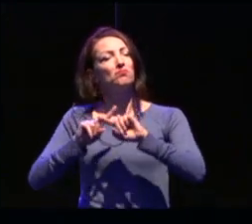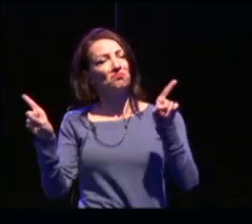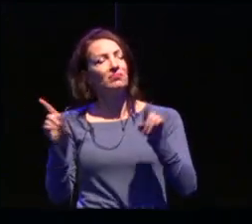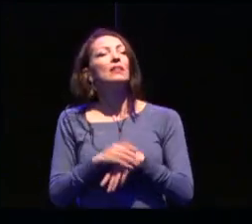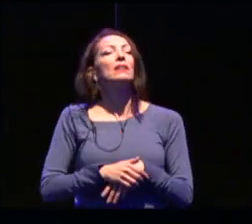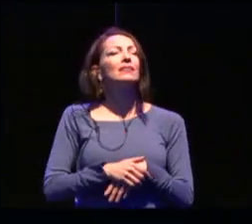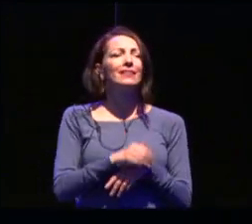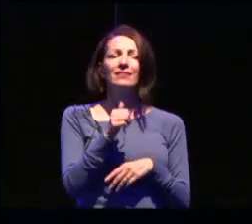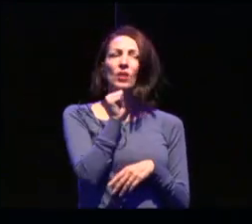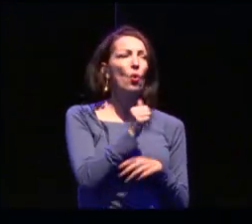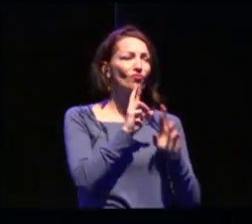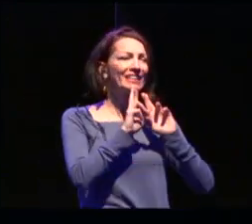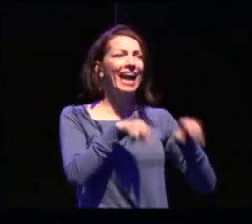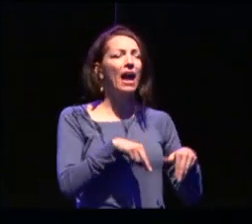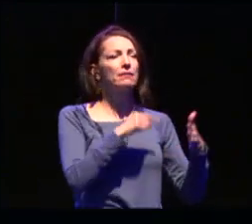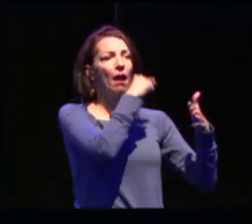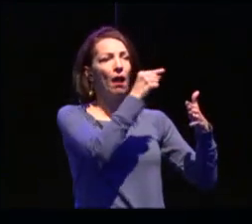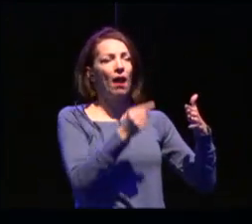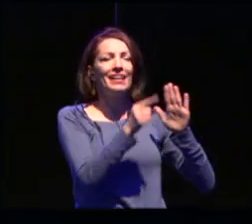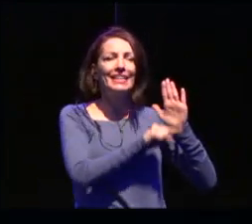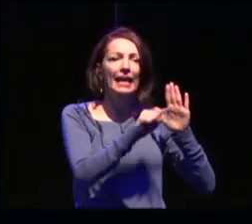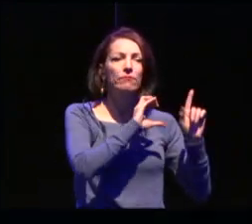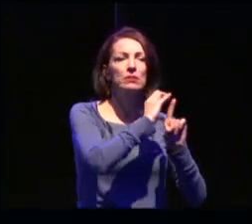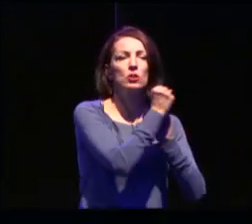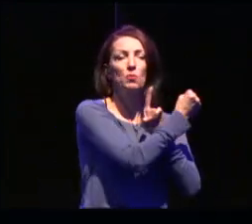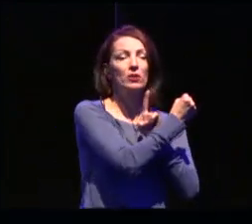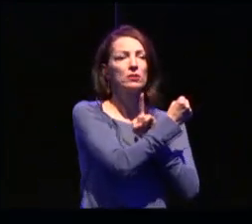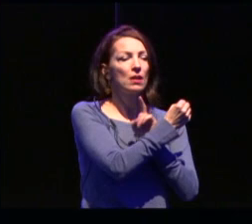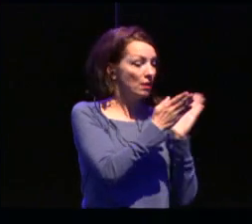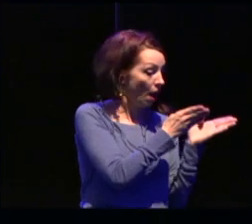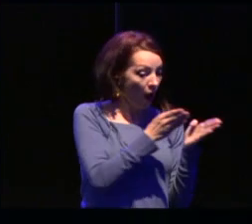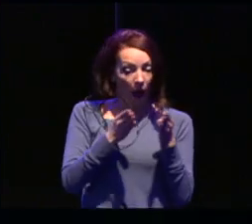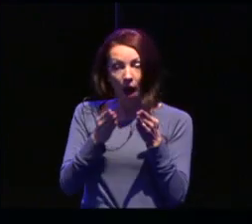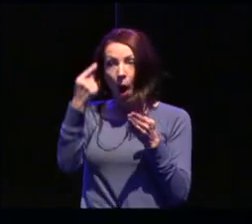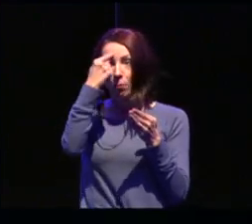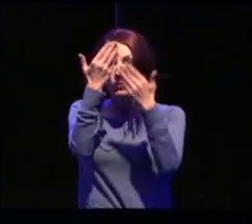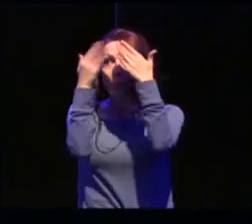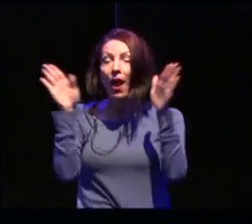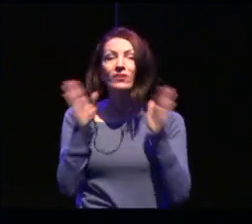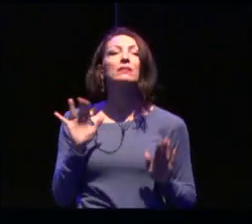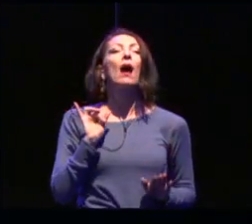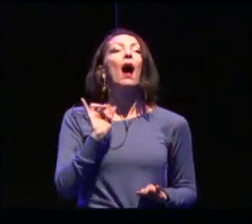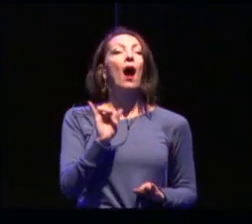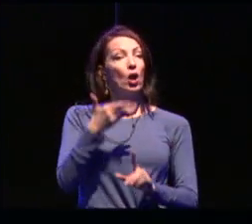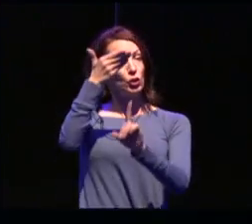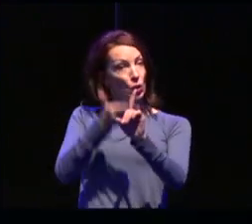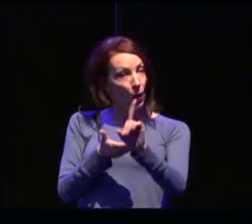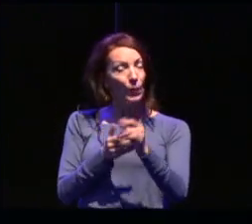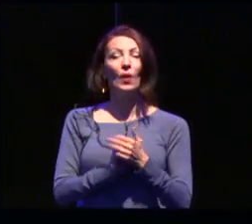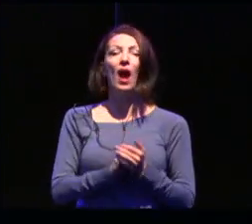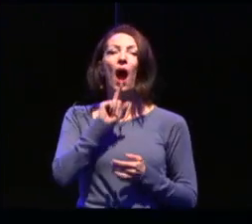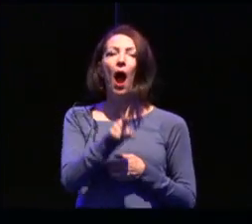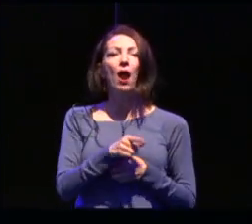the great reactor to circumstances. And something else begins to open up in your awareness. You